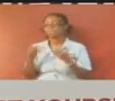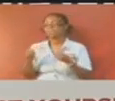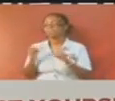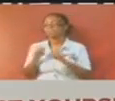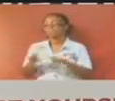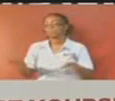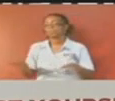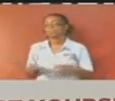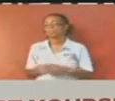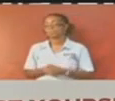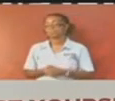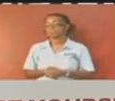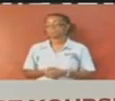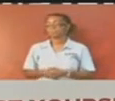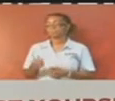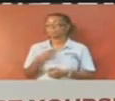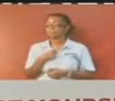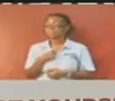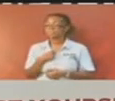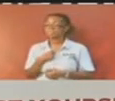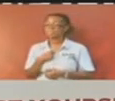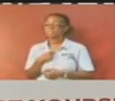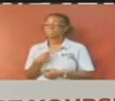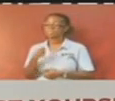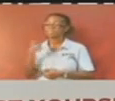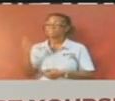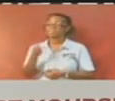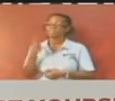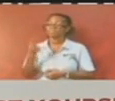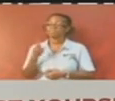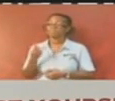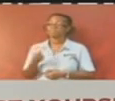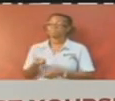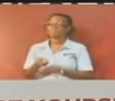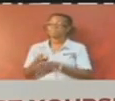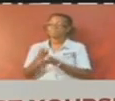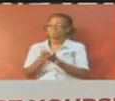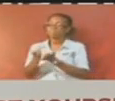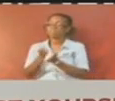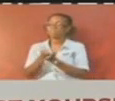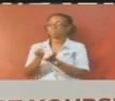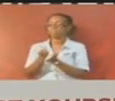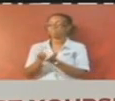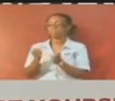been honest with the public. I have given you good news, I have given you bad news.